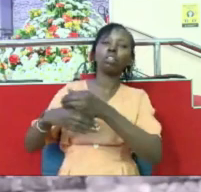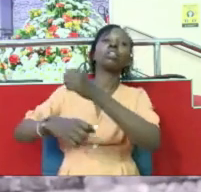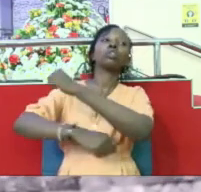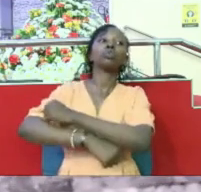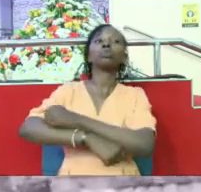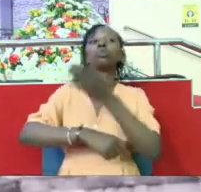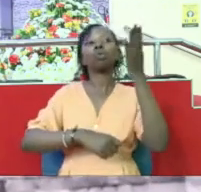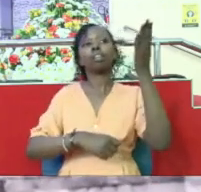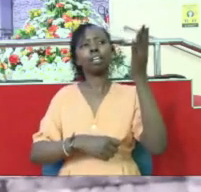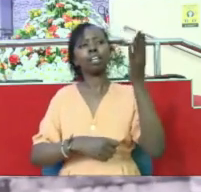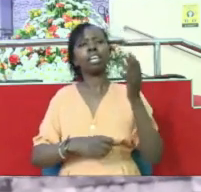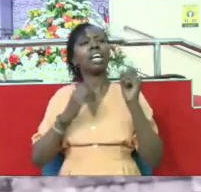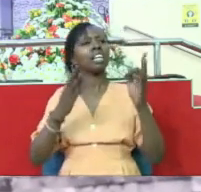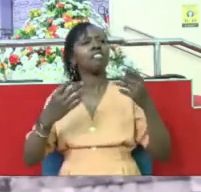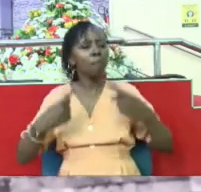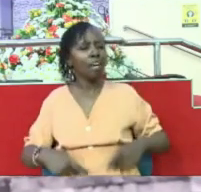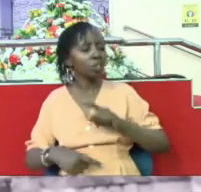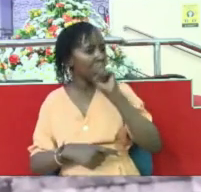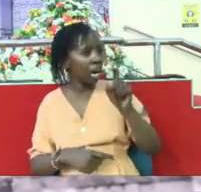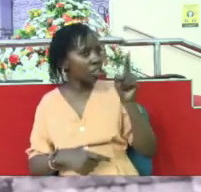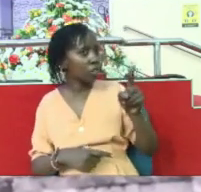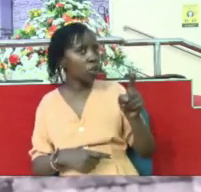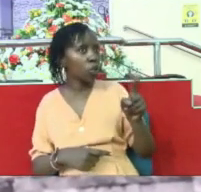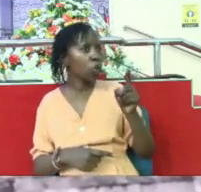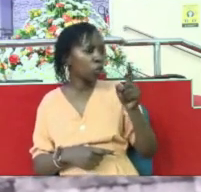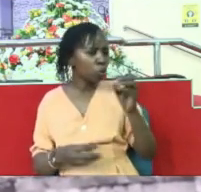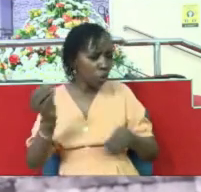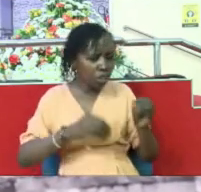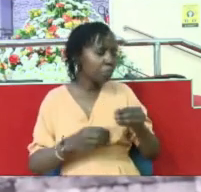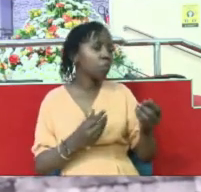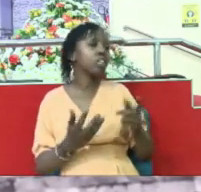Na kama nakuuliza ni ngapi, don't be embarrassed. Kama unajua ni ngapi ulitoa, sema.